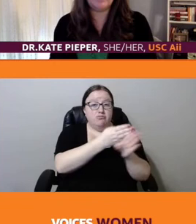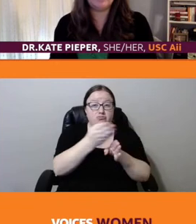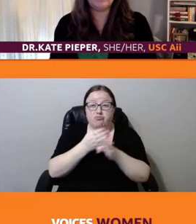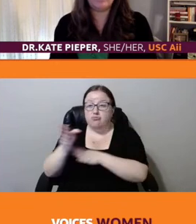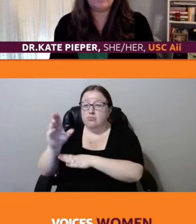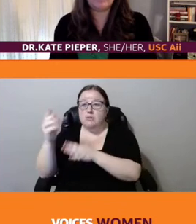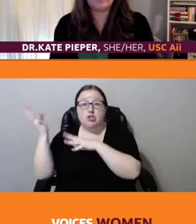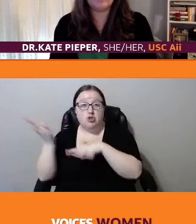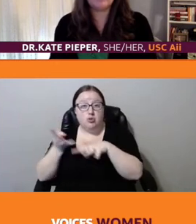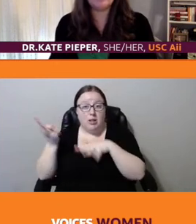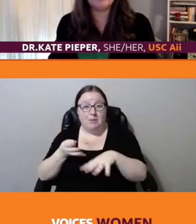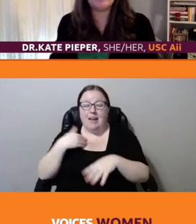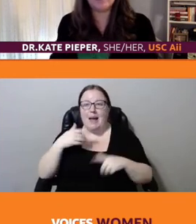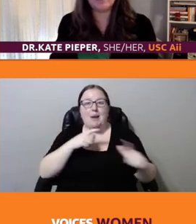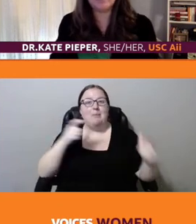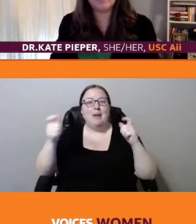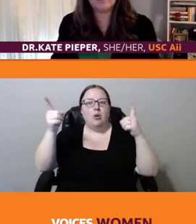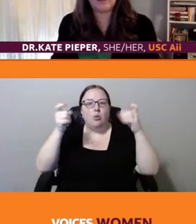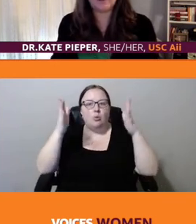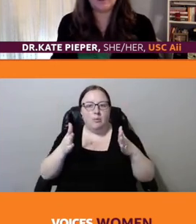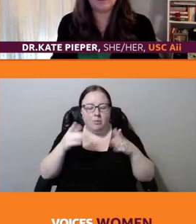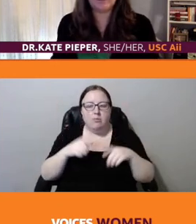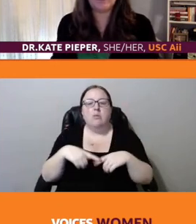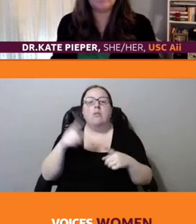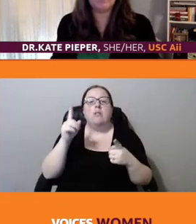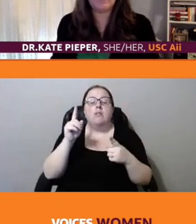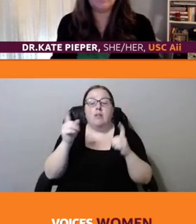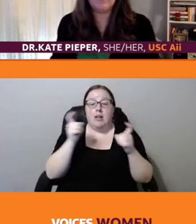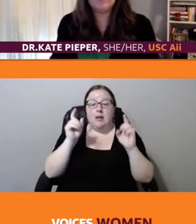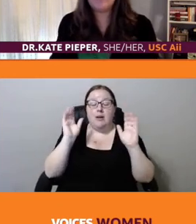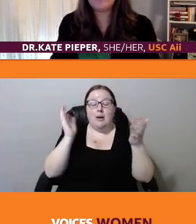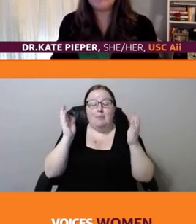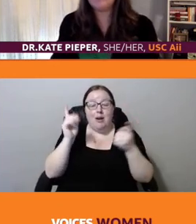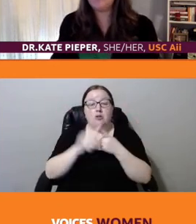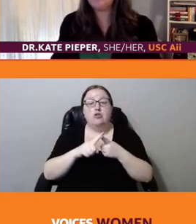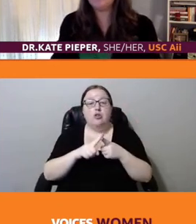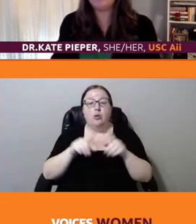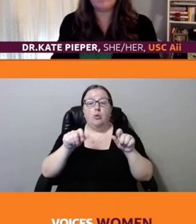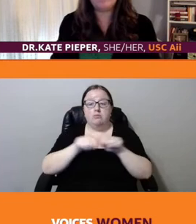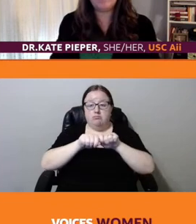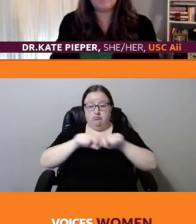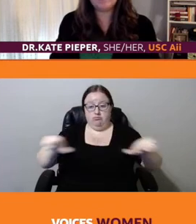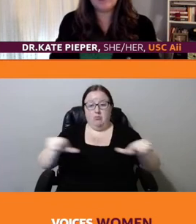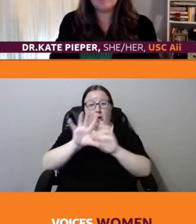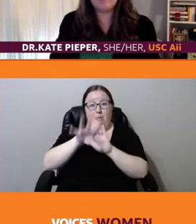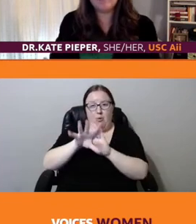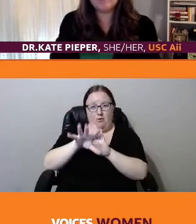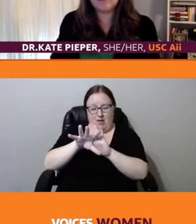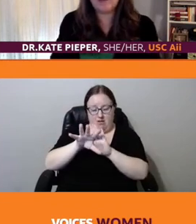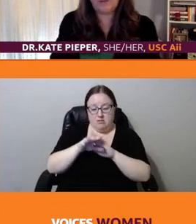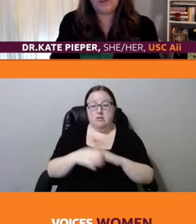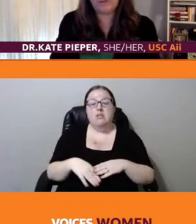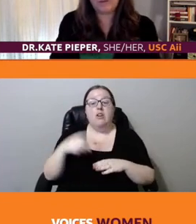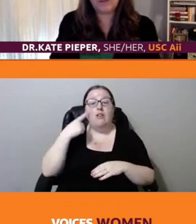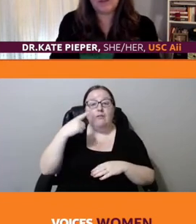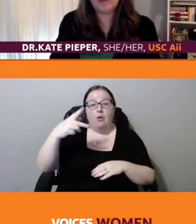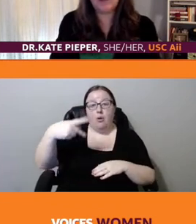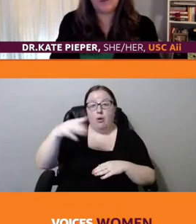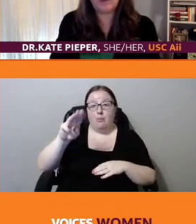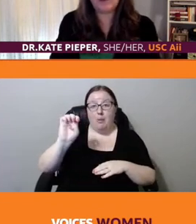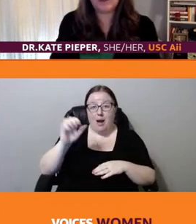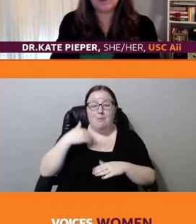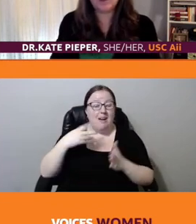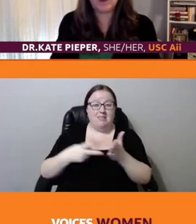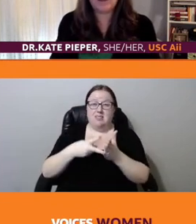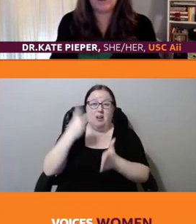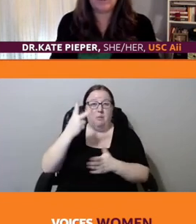larger percentage of women directors than top grossing theatrically released movies. In the case of Amazon Prime, they actually had more than double the percentage